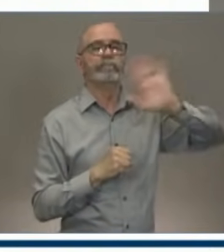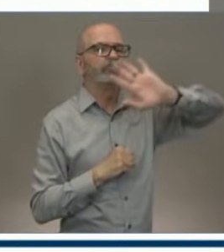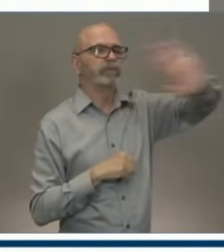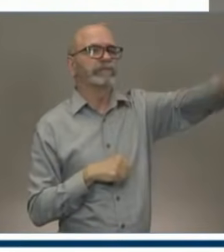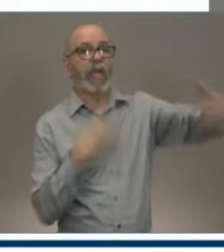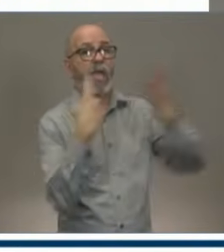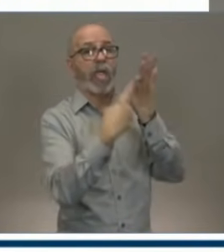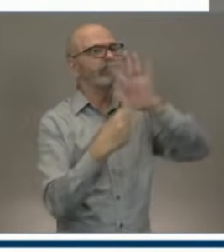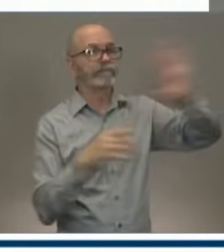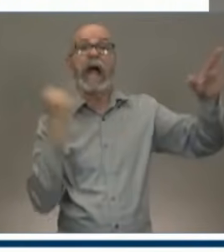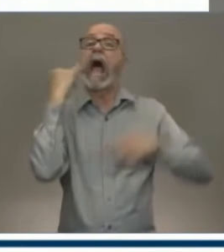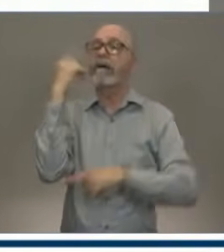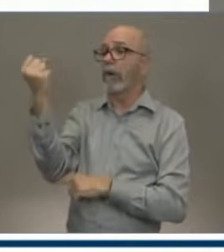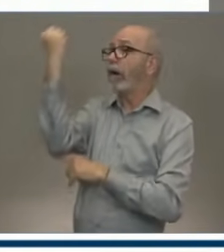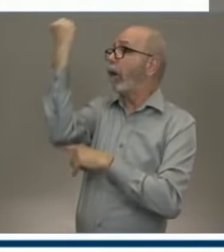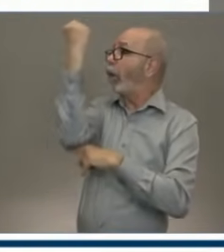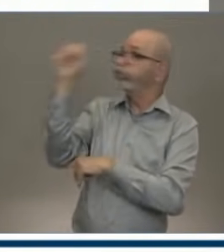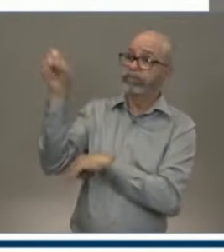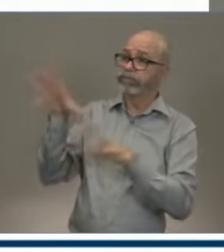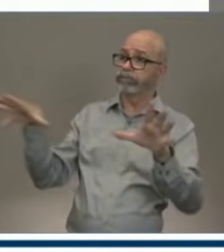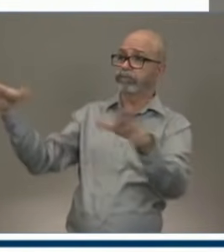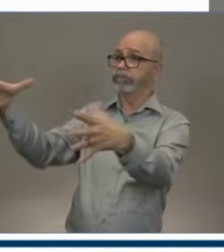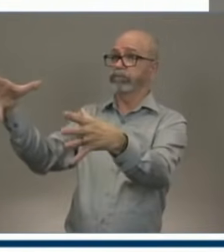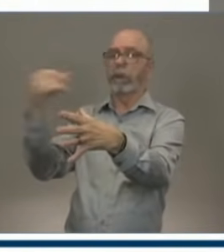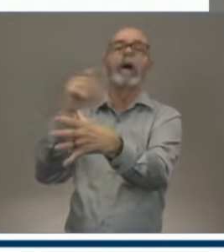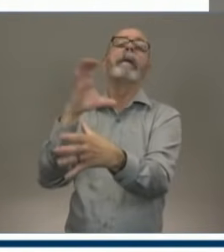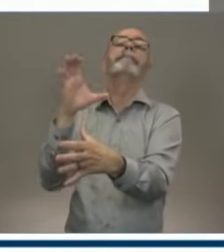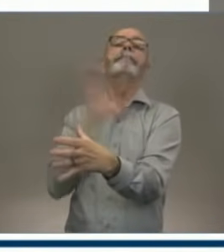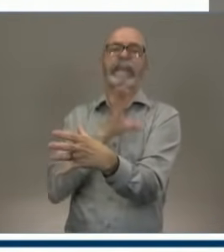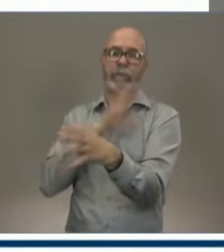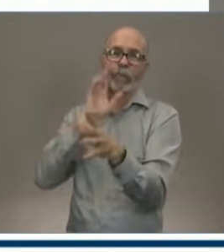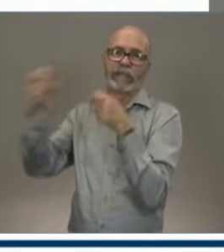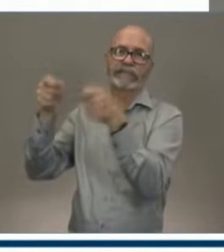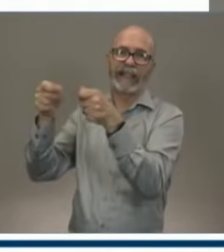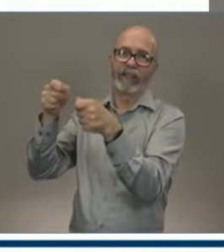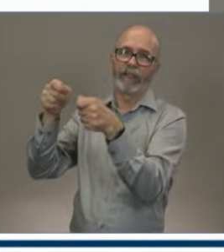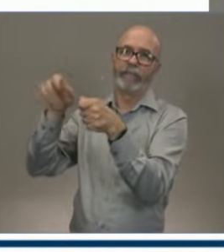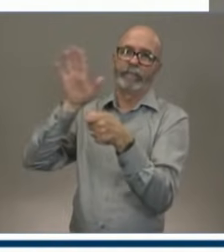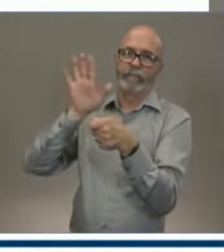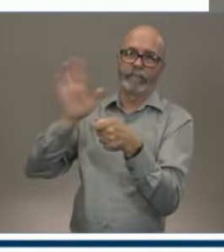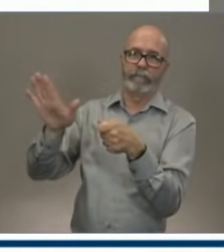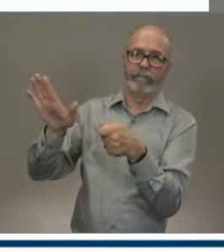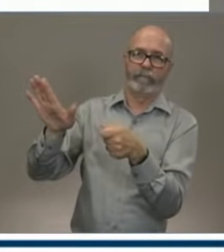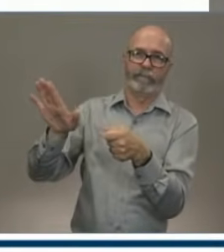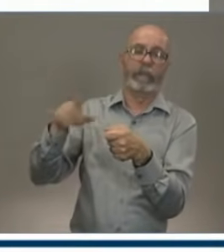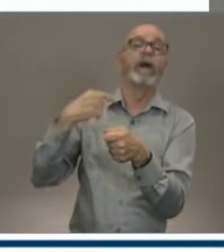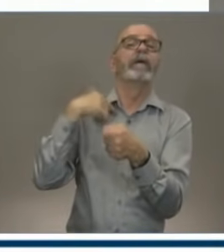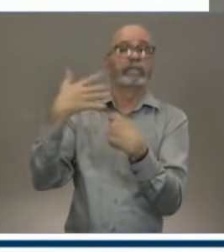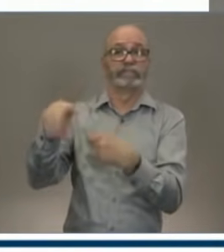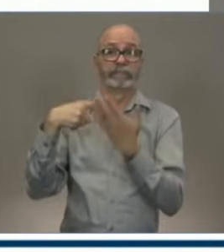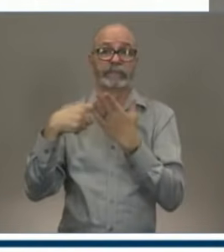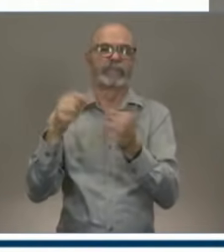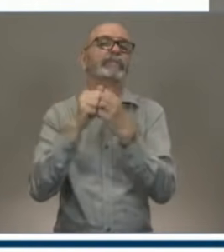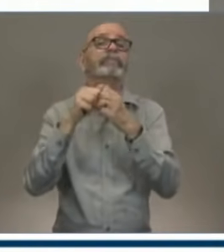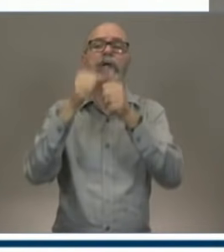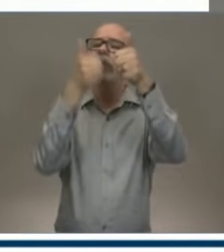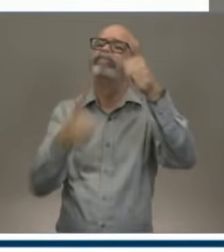health regulations. And we're in ongoing discussion at my level with chiefs of police around